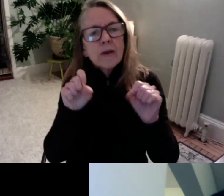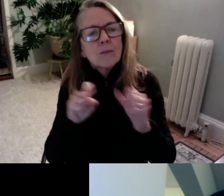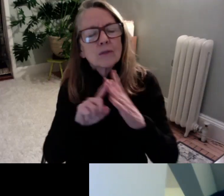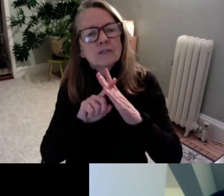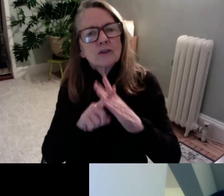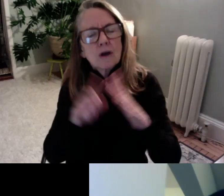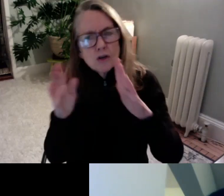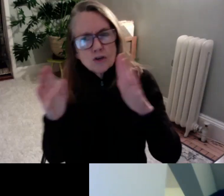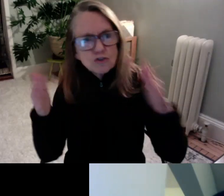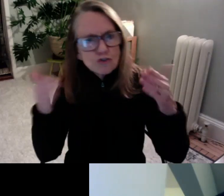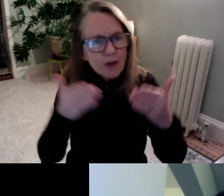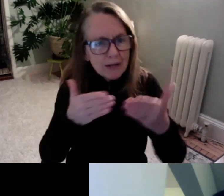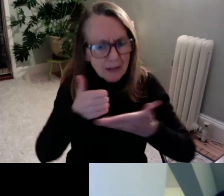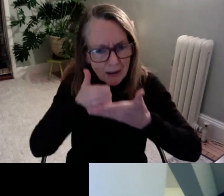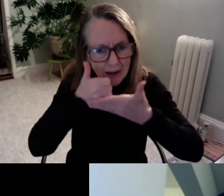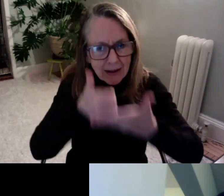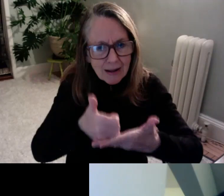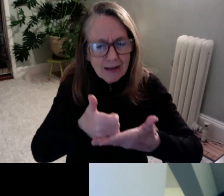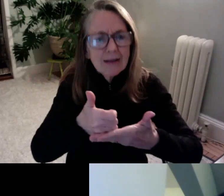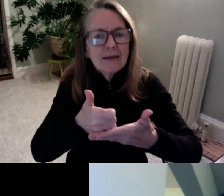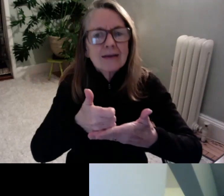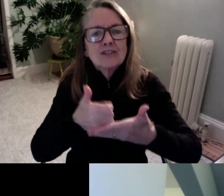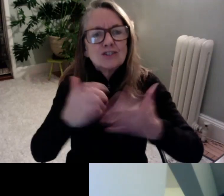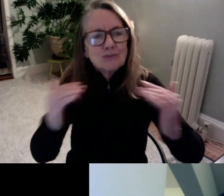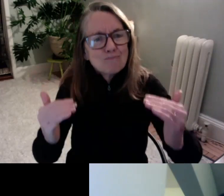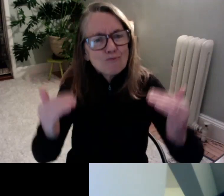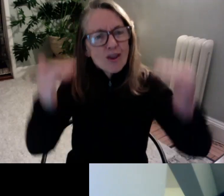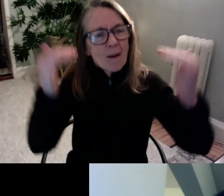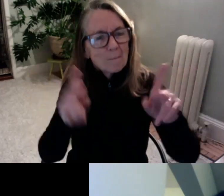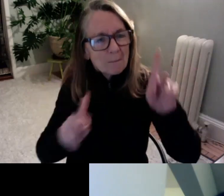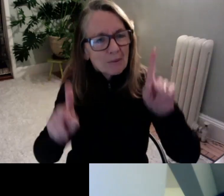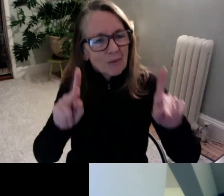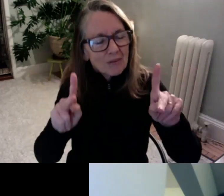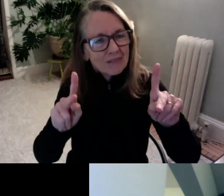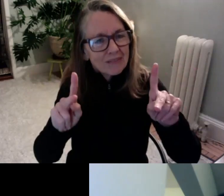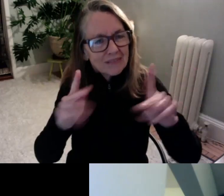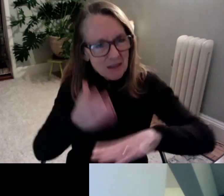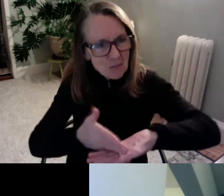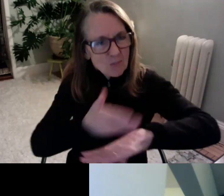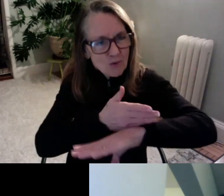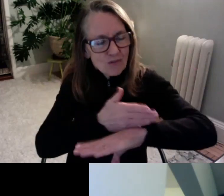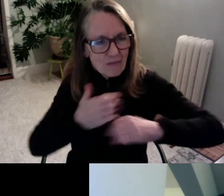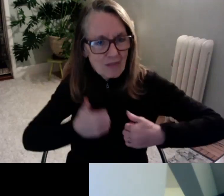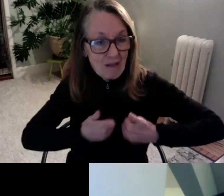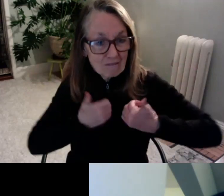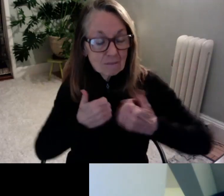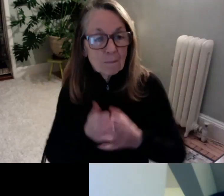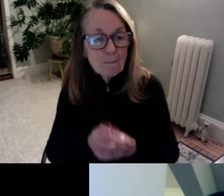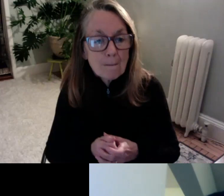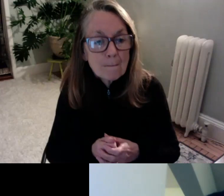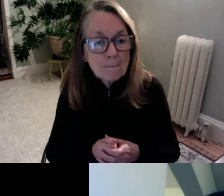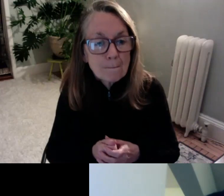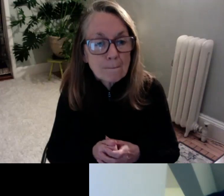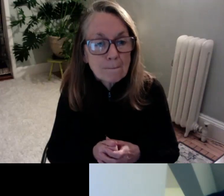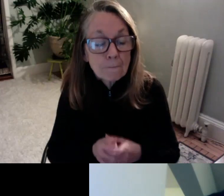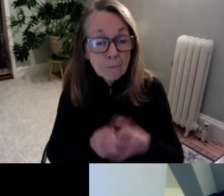directing limited resources to really help bring everyone up and to meet them where they are. Okay, and the focus